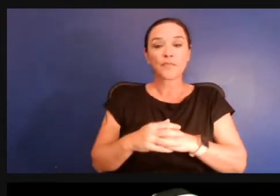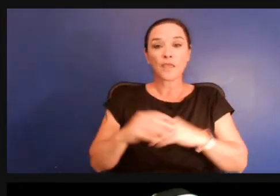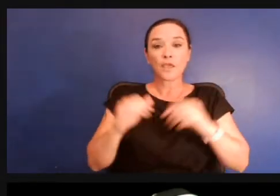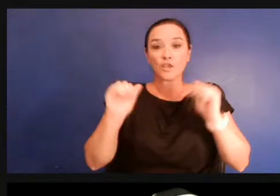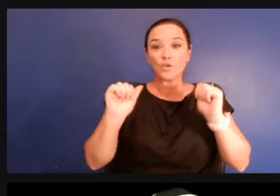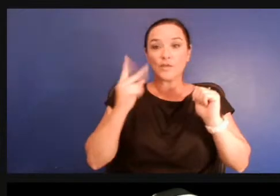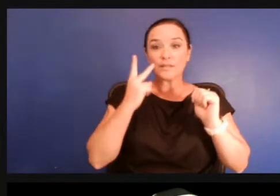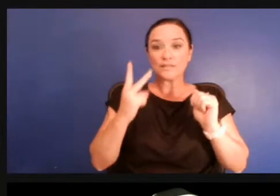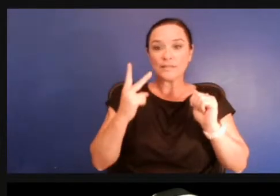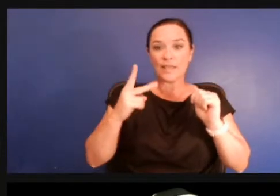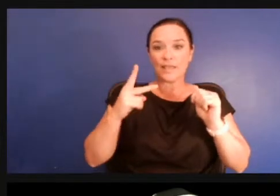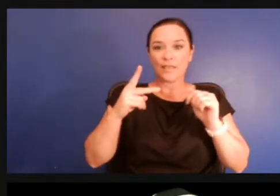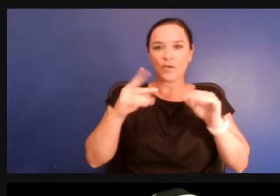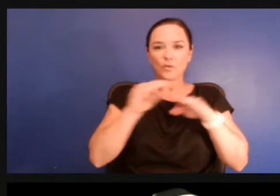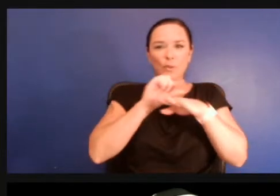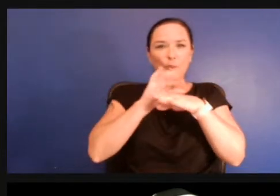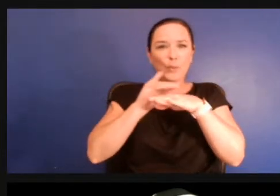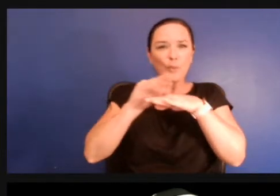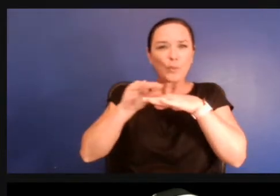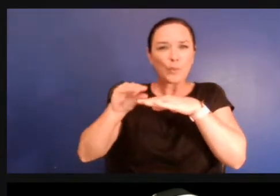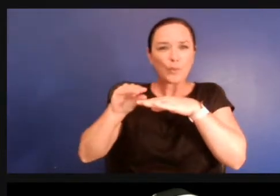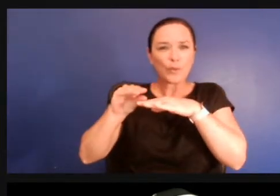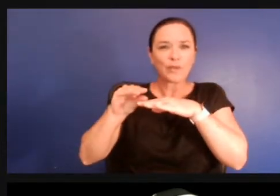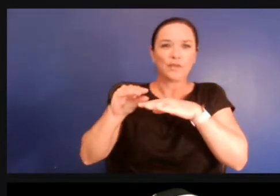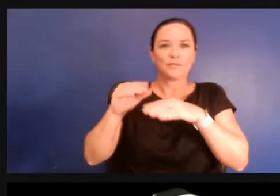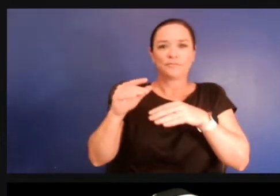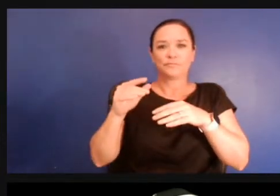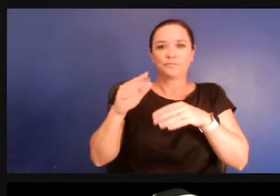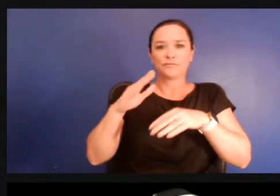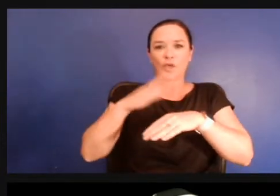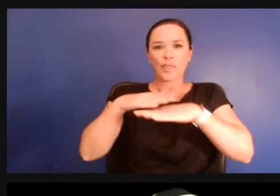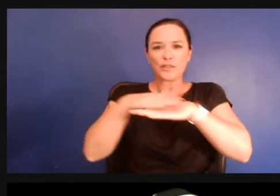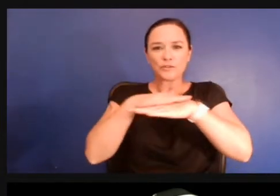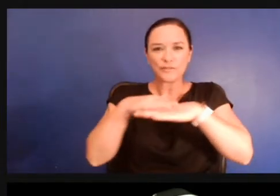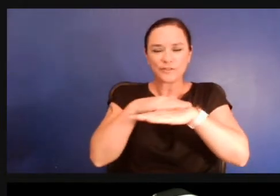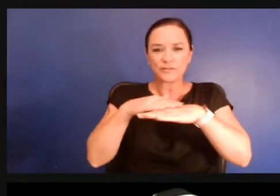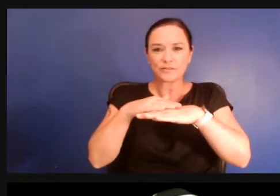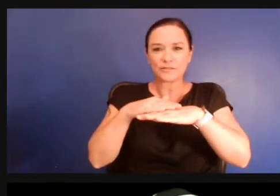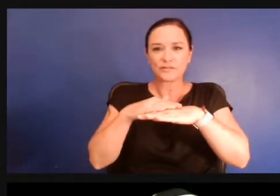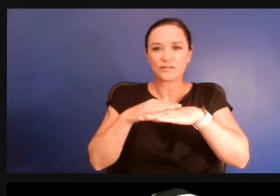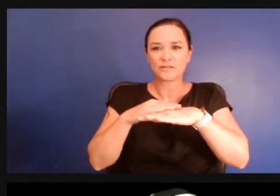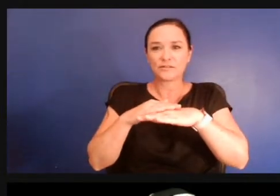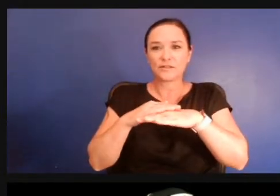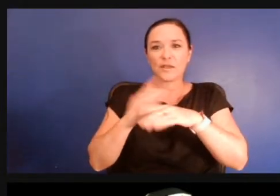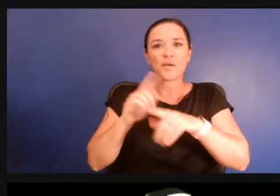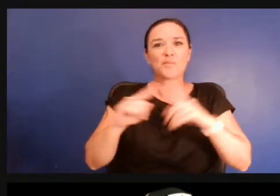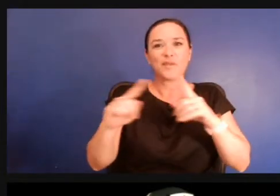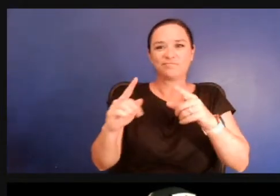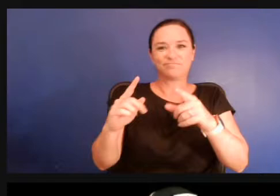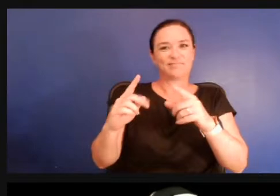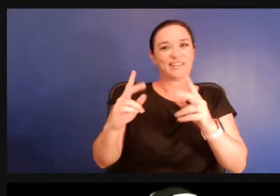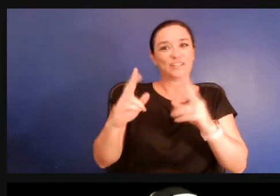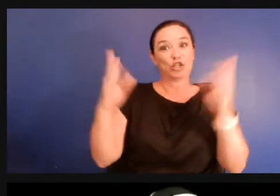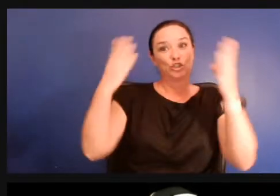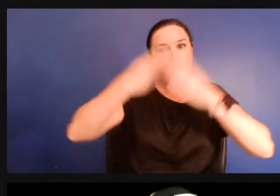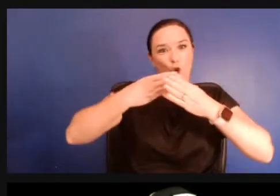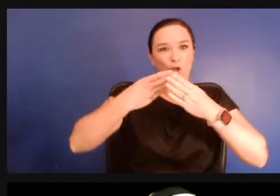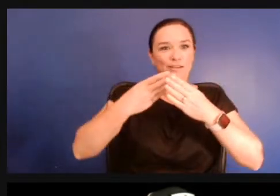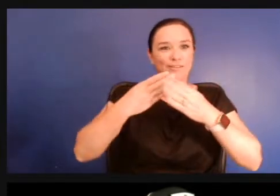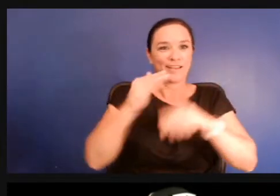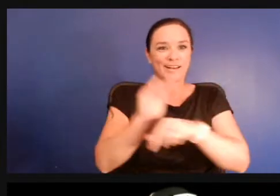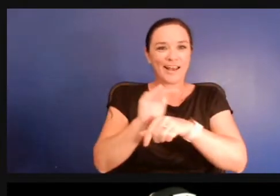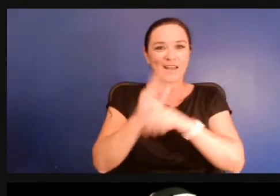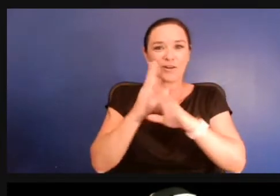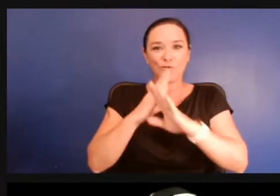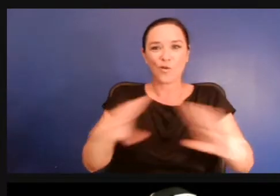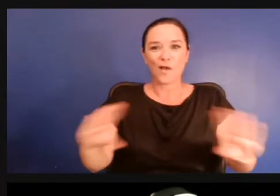on the surface, weather comes in, but otherwise it's very dark and very quiet on the surface here